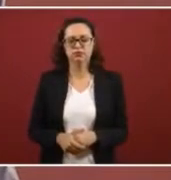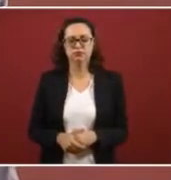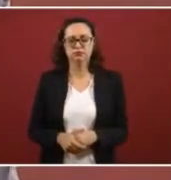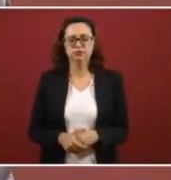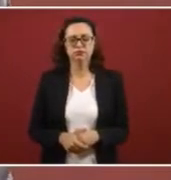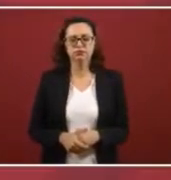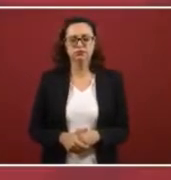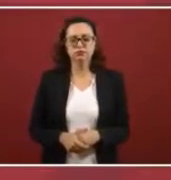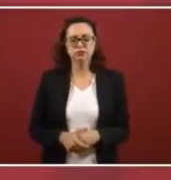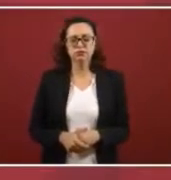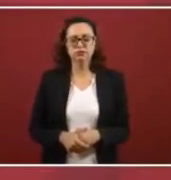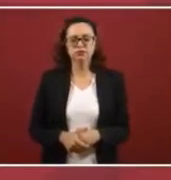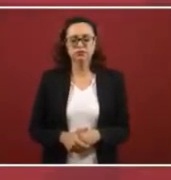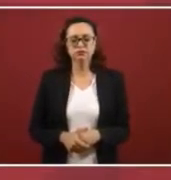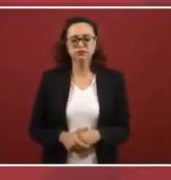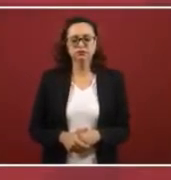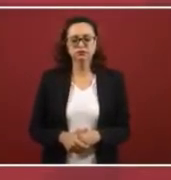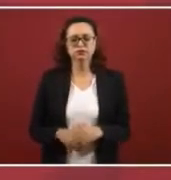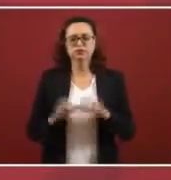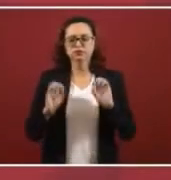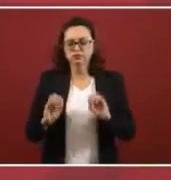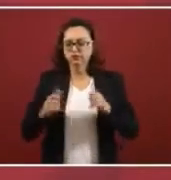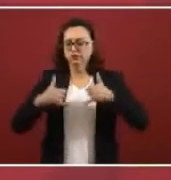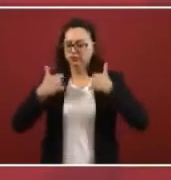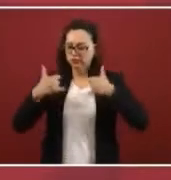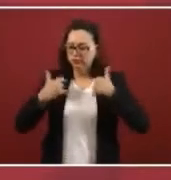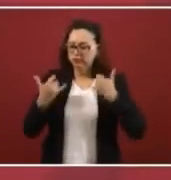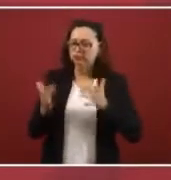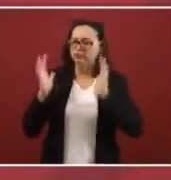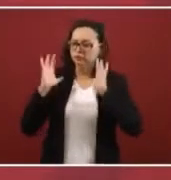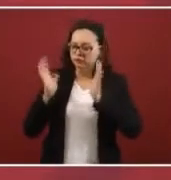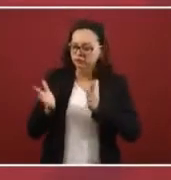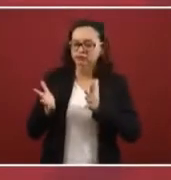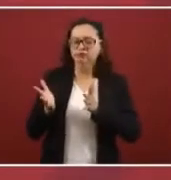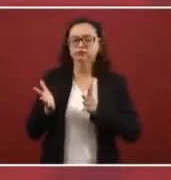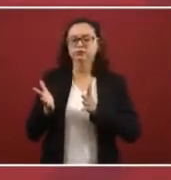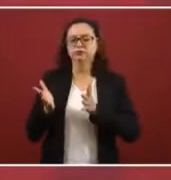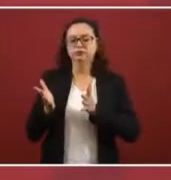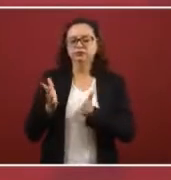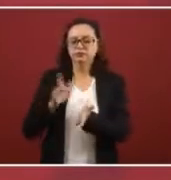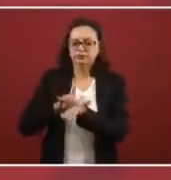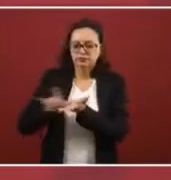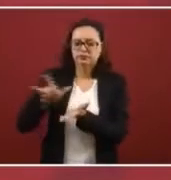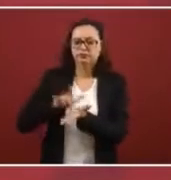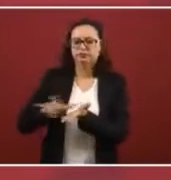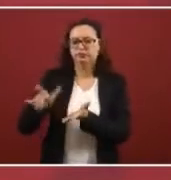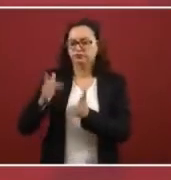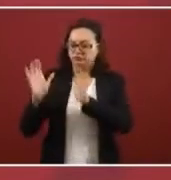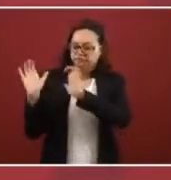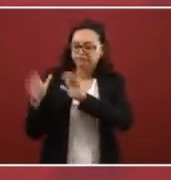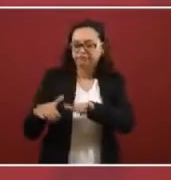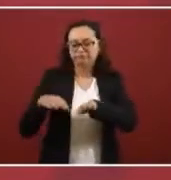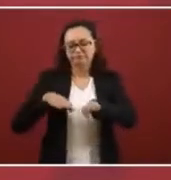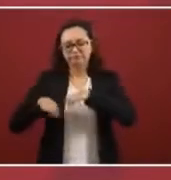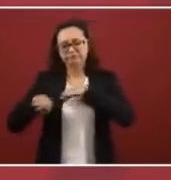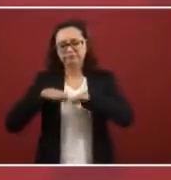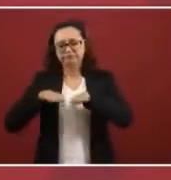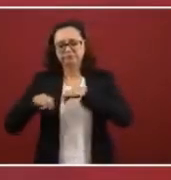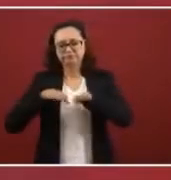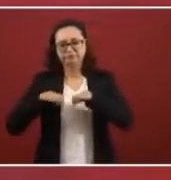resource, or it's a young person that is now